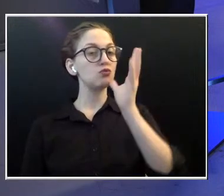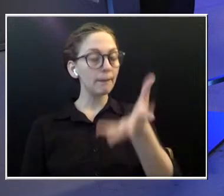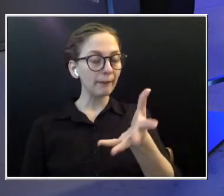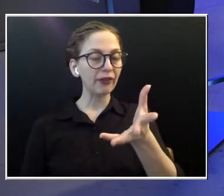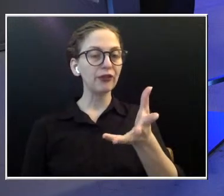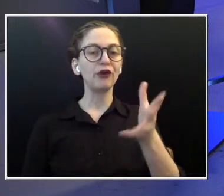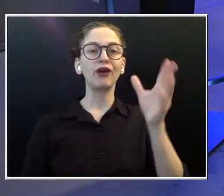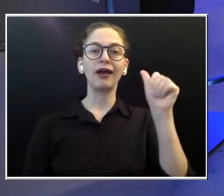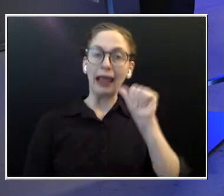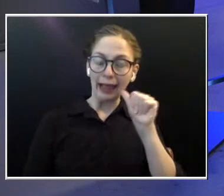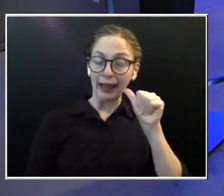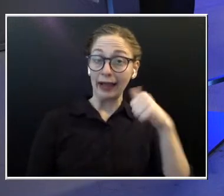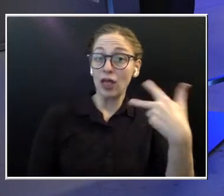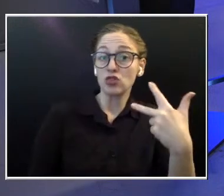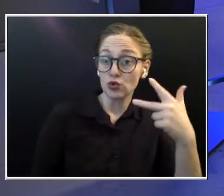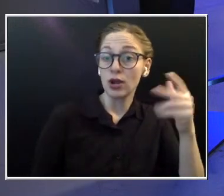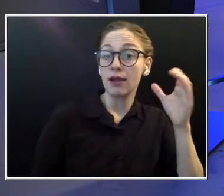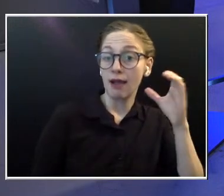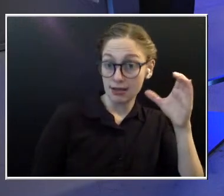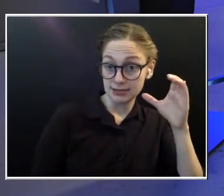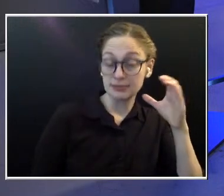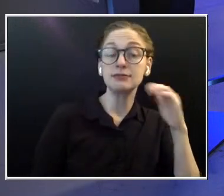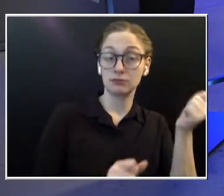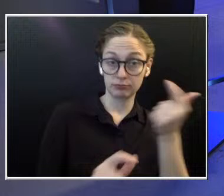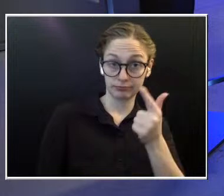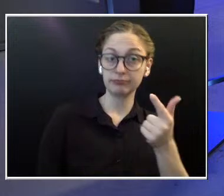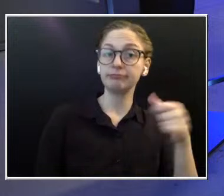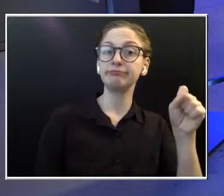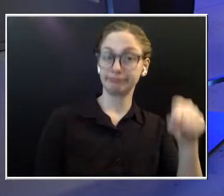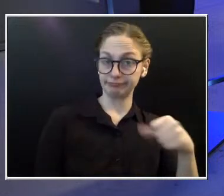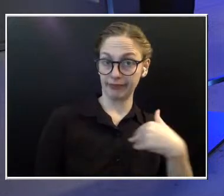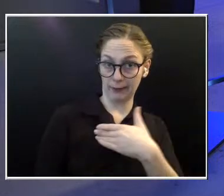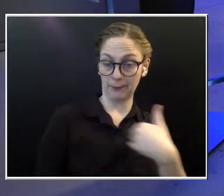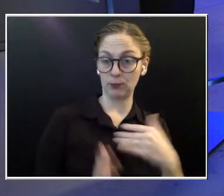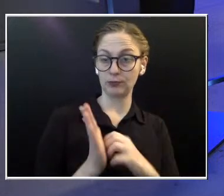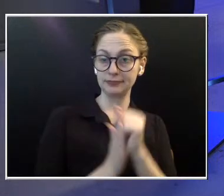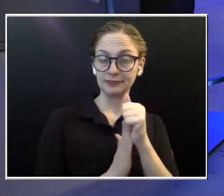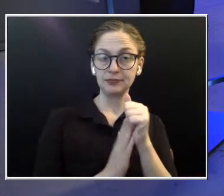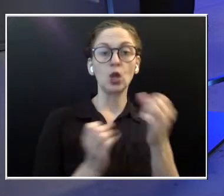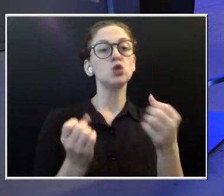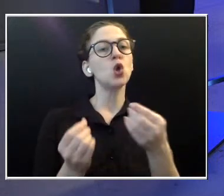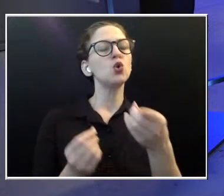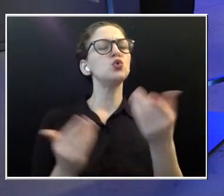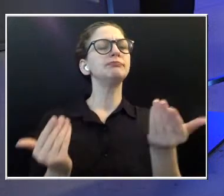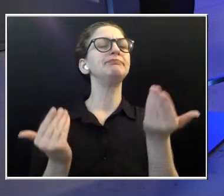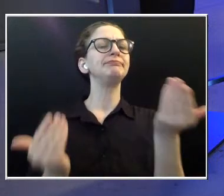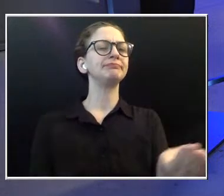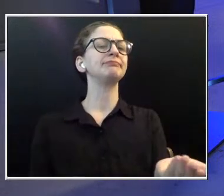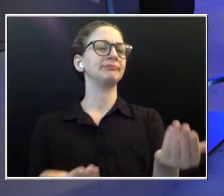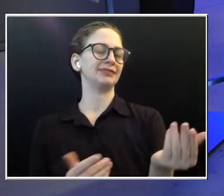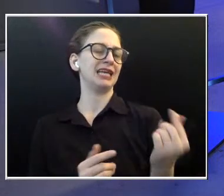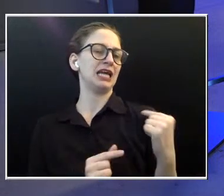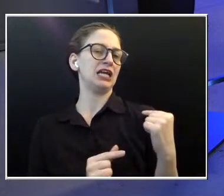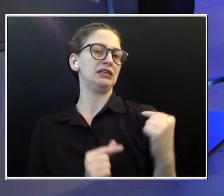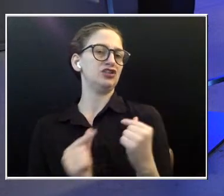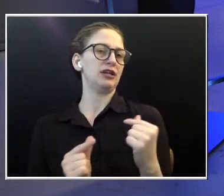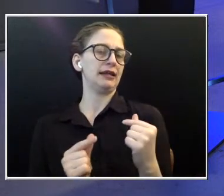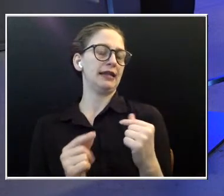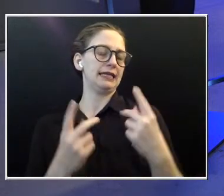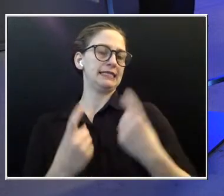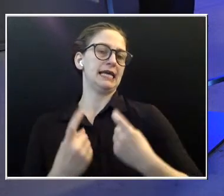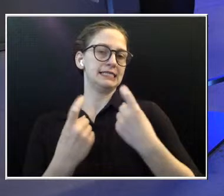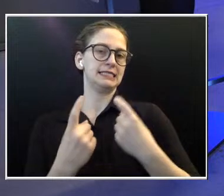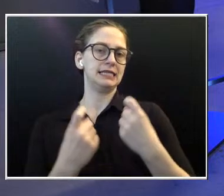have yourself tested for a genetic defect that can cause increased incidence of breast cancer, the BRCA gene, also